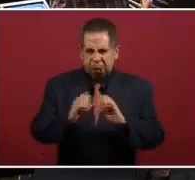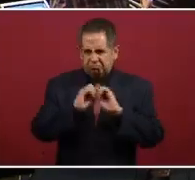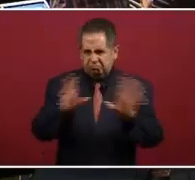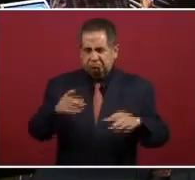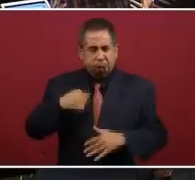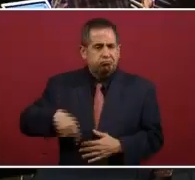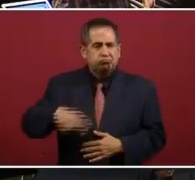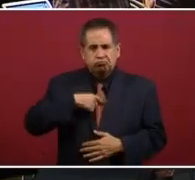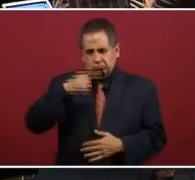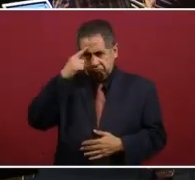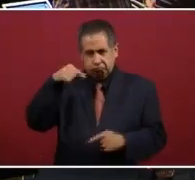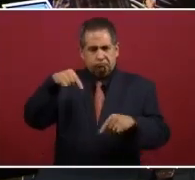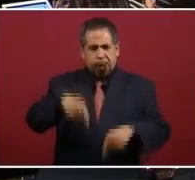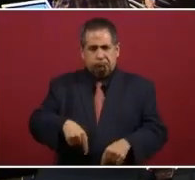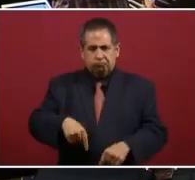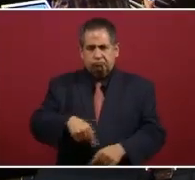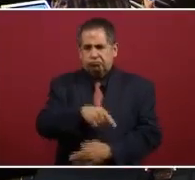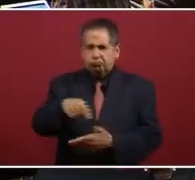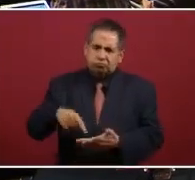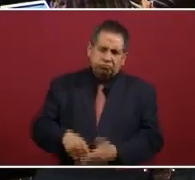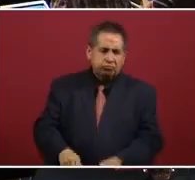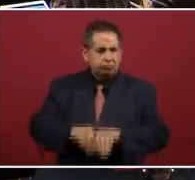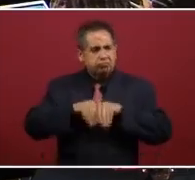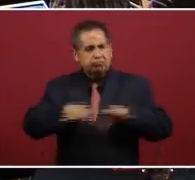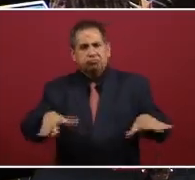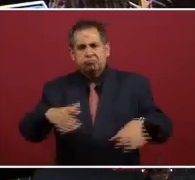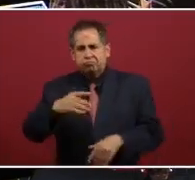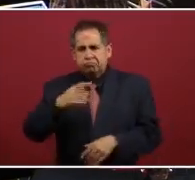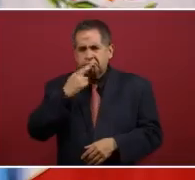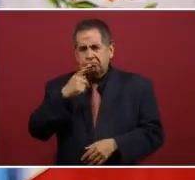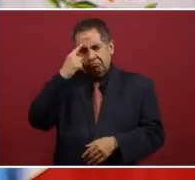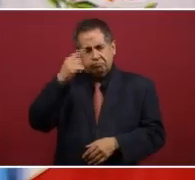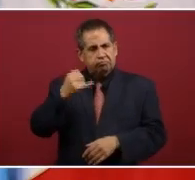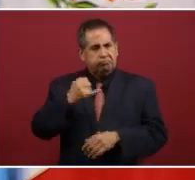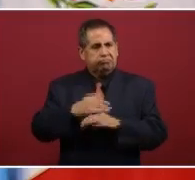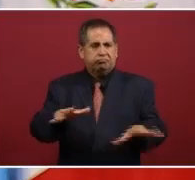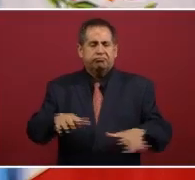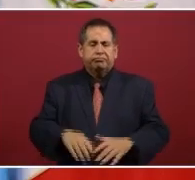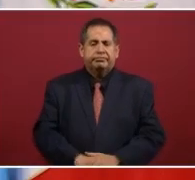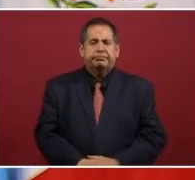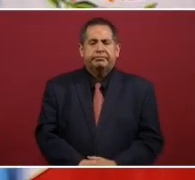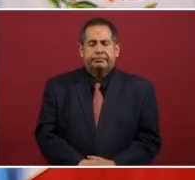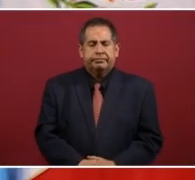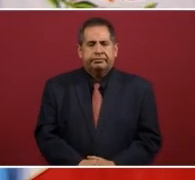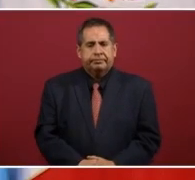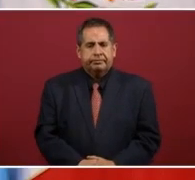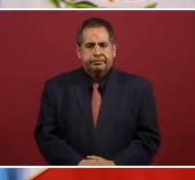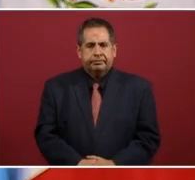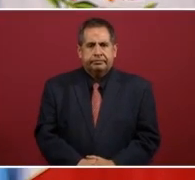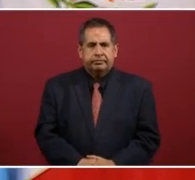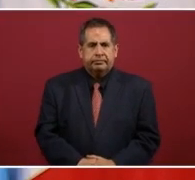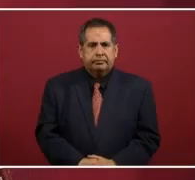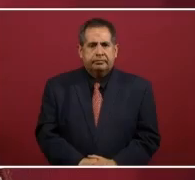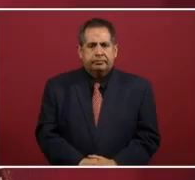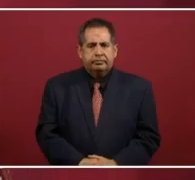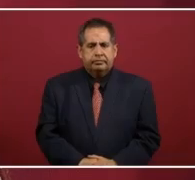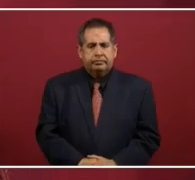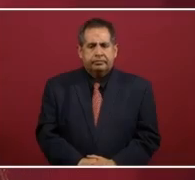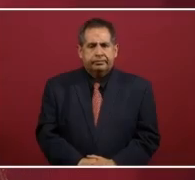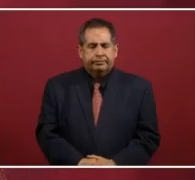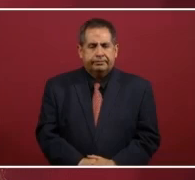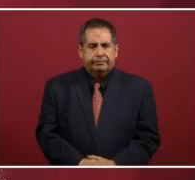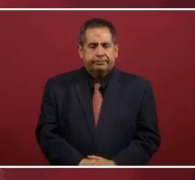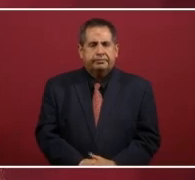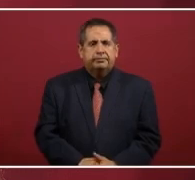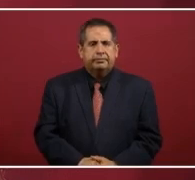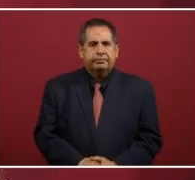estamos en el mejor sitio para lanzar la iniciativa Spotlight. We are encouraged and aware of the government's clear commitment to eradicate all forms